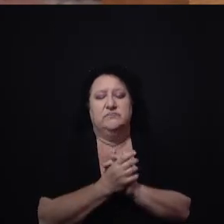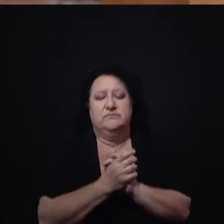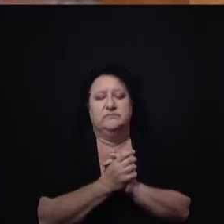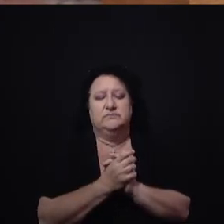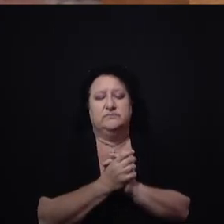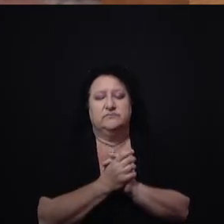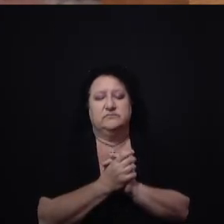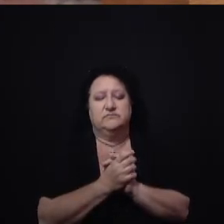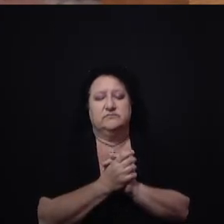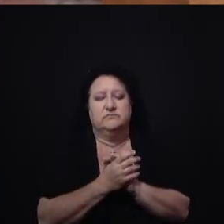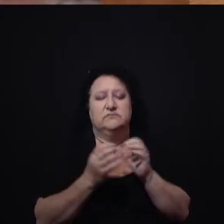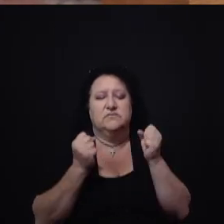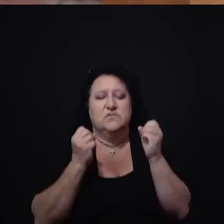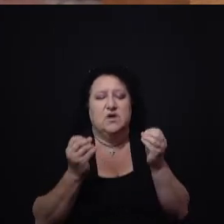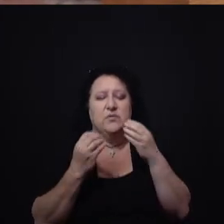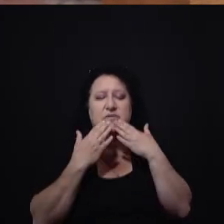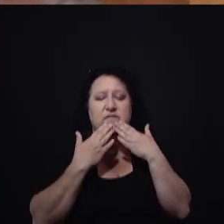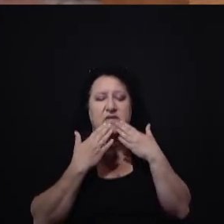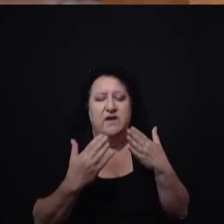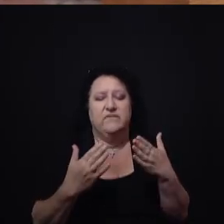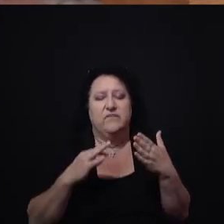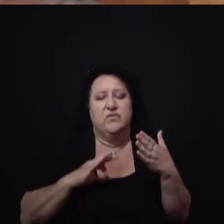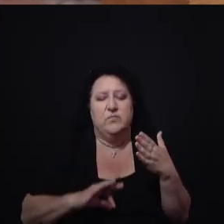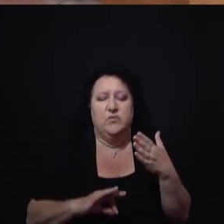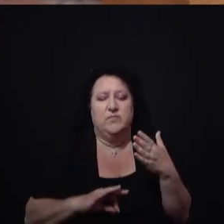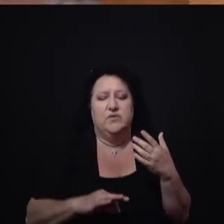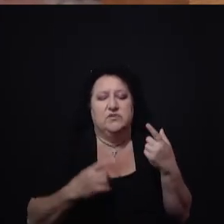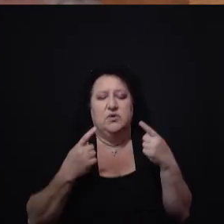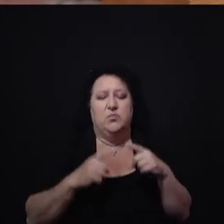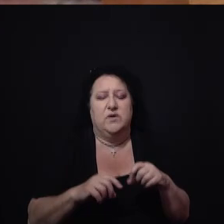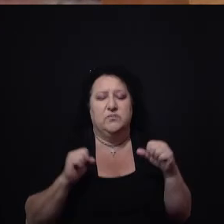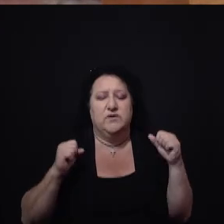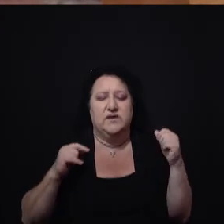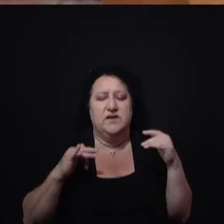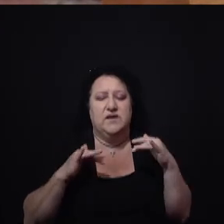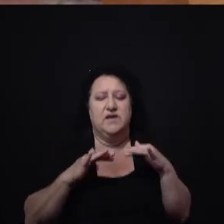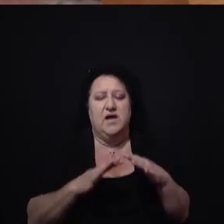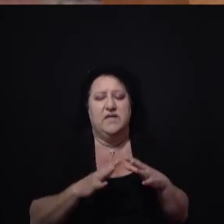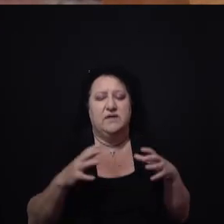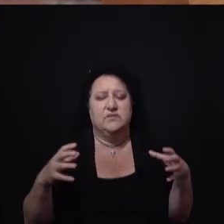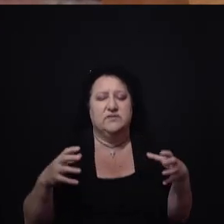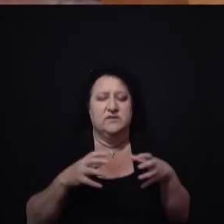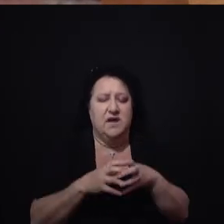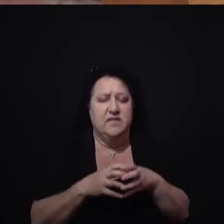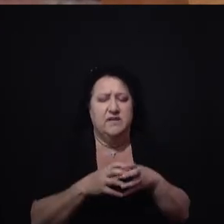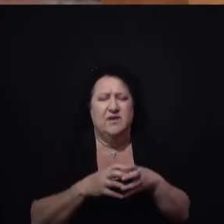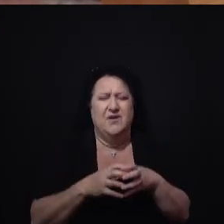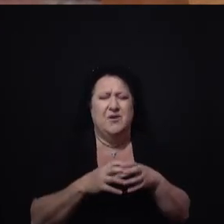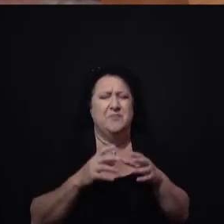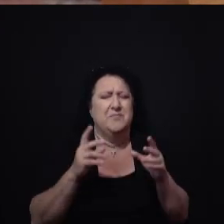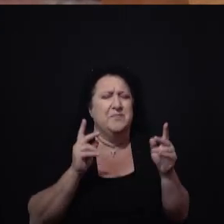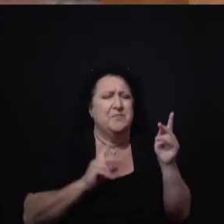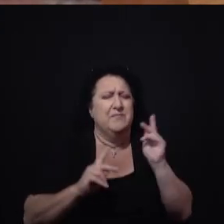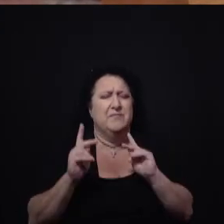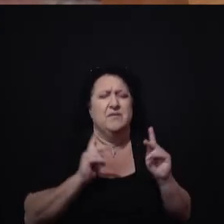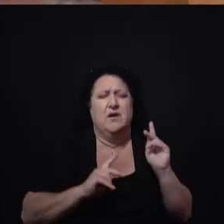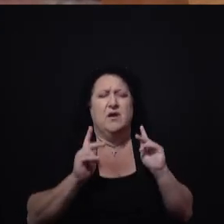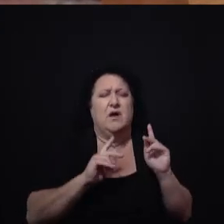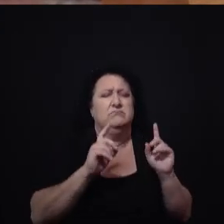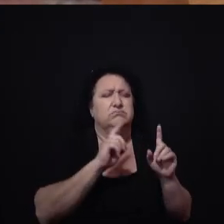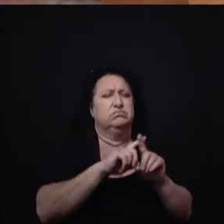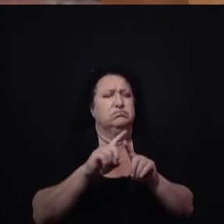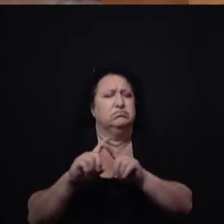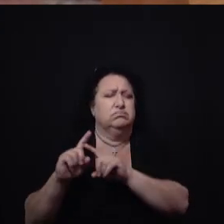So thankful for the privilege it is to gather together, to come together as many members of one body. And we come